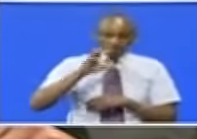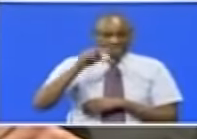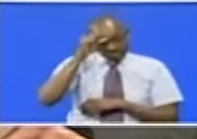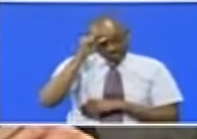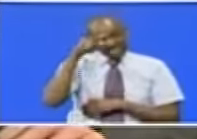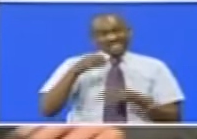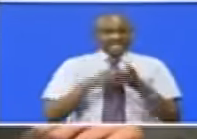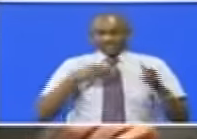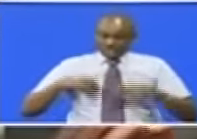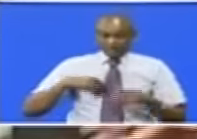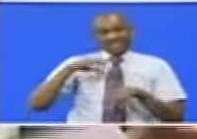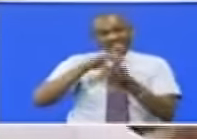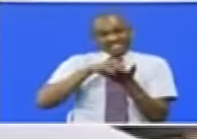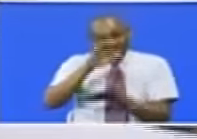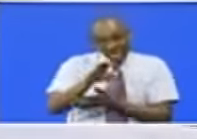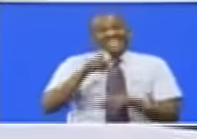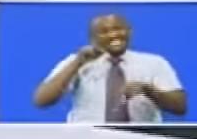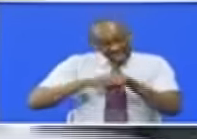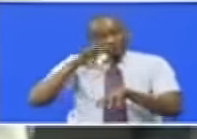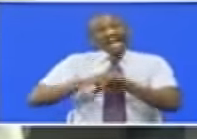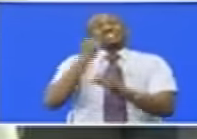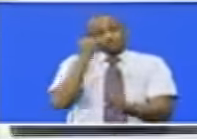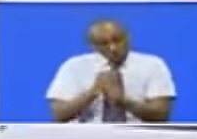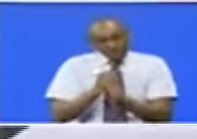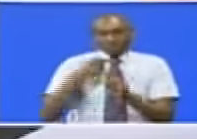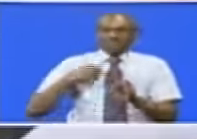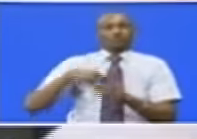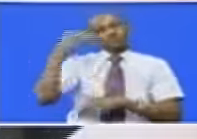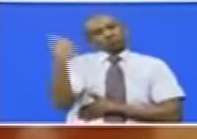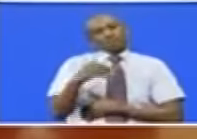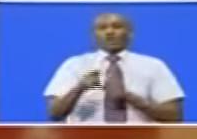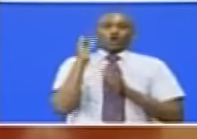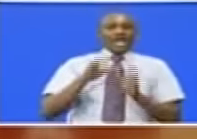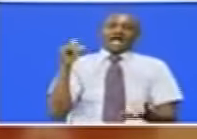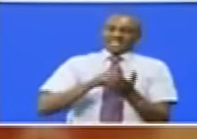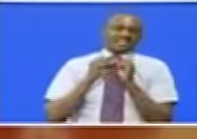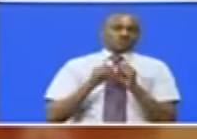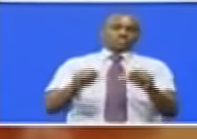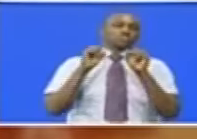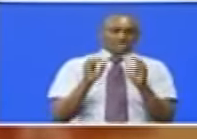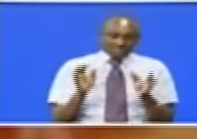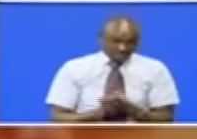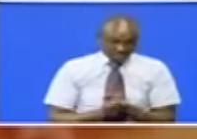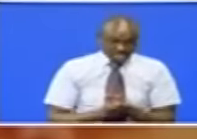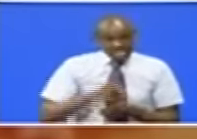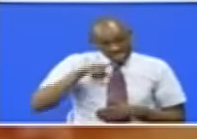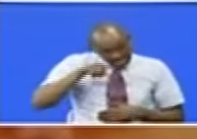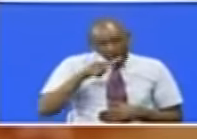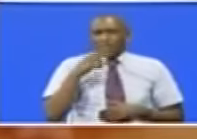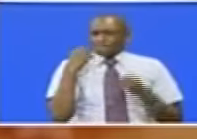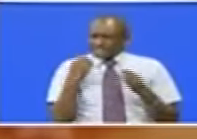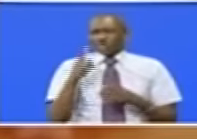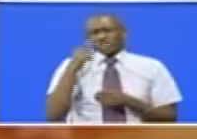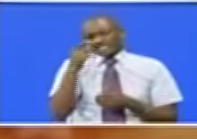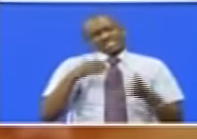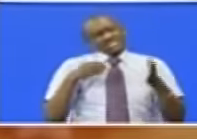and Anti-Corruption Commission. On appointment, he will forthwith cease being their lawyer. Lawmakers have lately accused the Anti-Corruption Commission